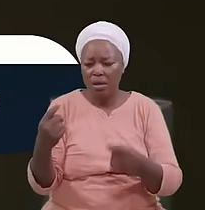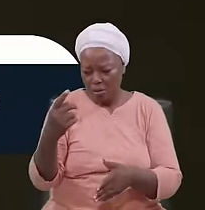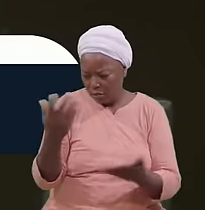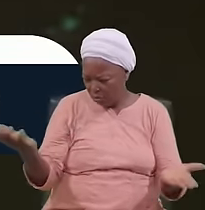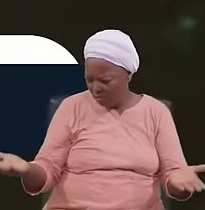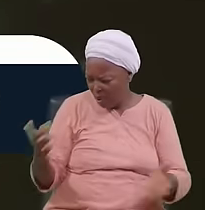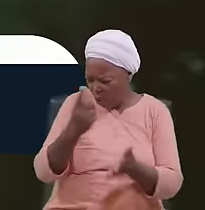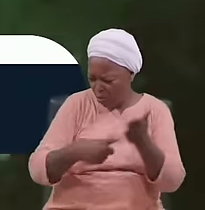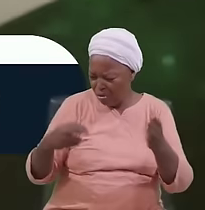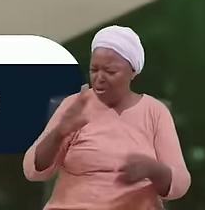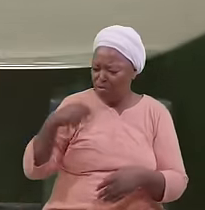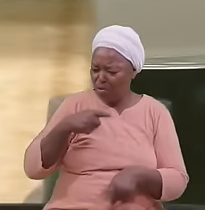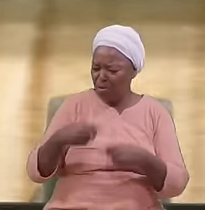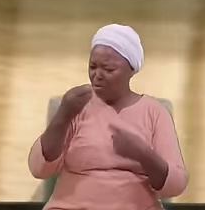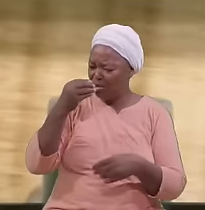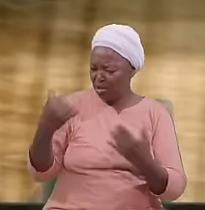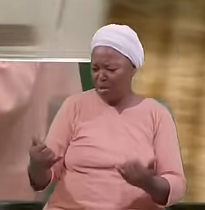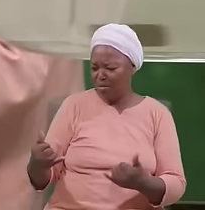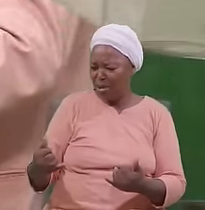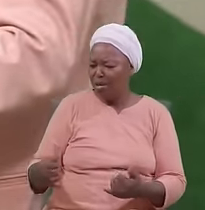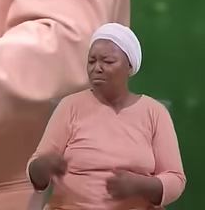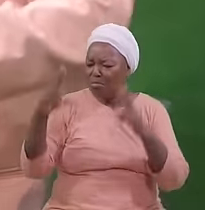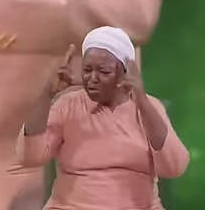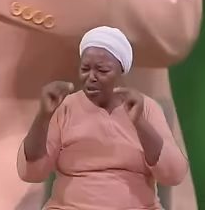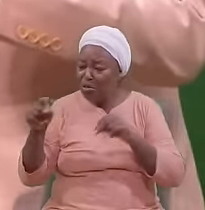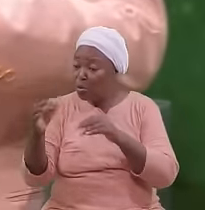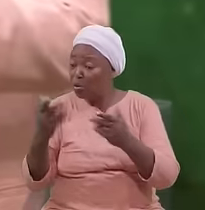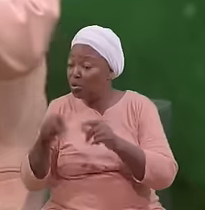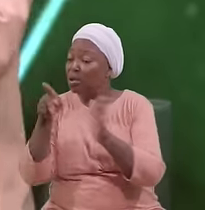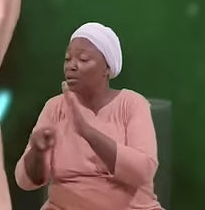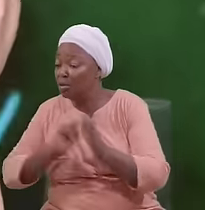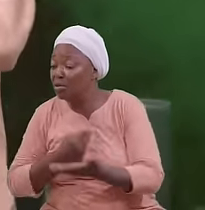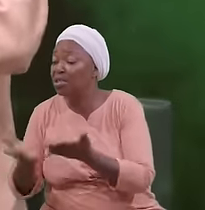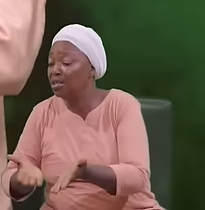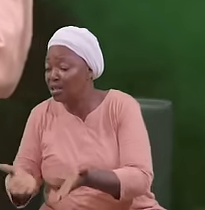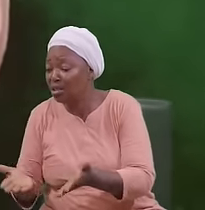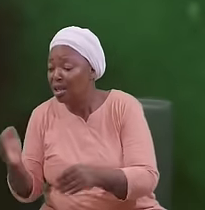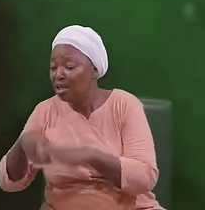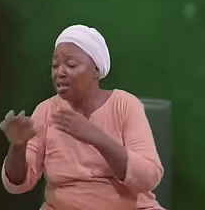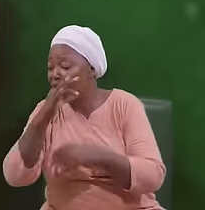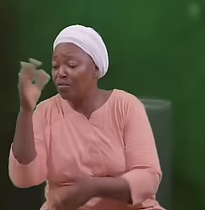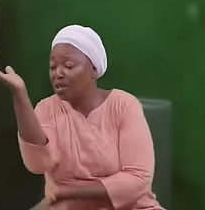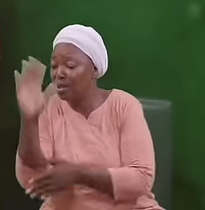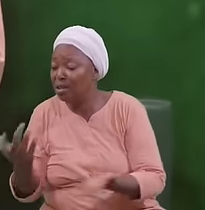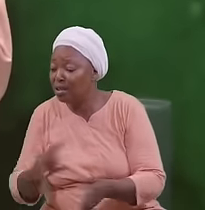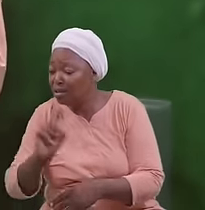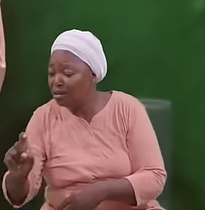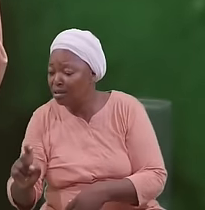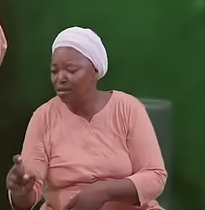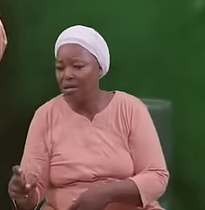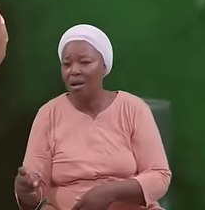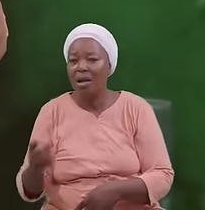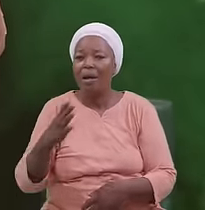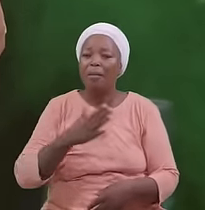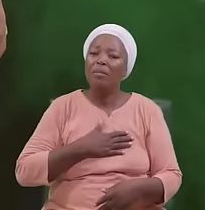to eat? What are we going to drink now? Moses, do you want to kill us in the wilderness? My friend,